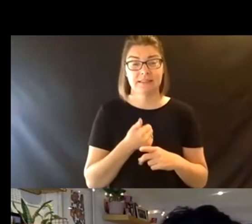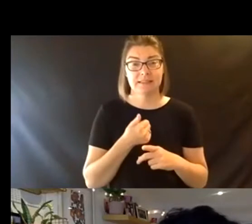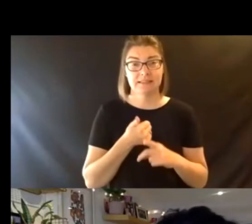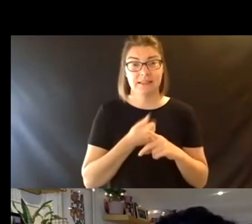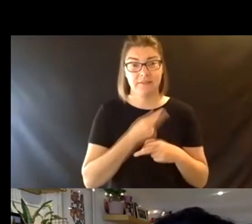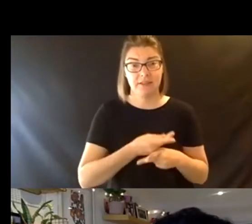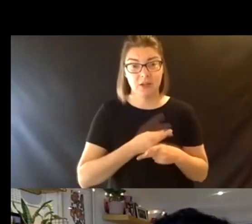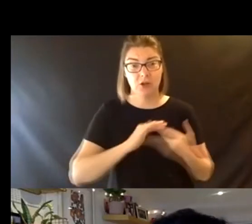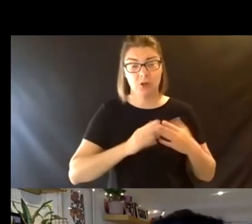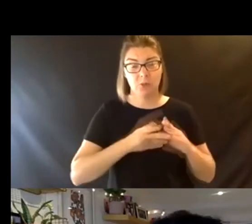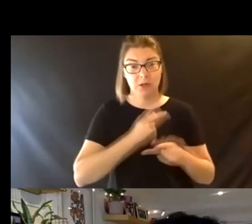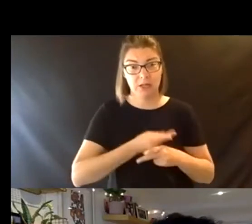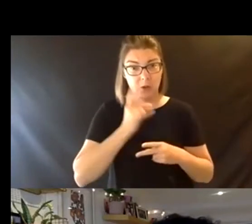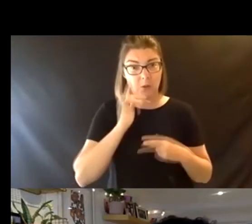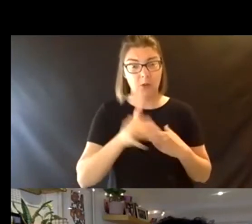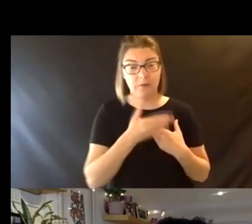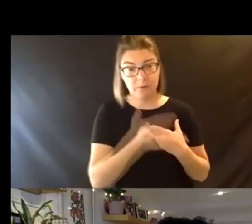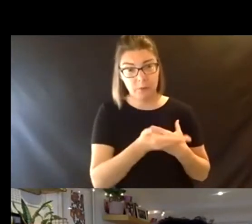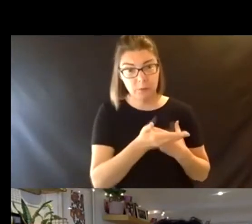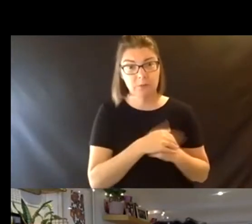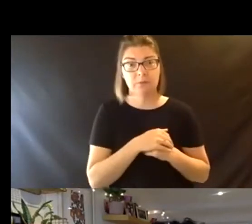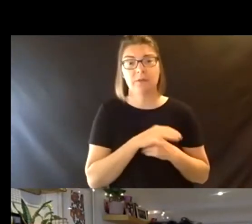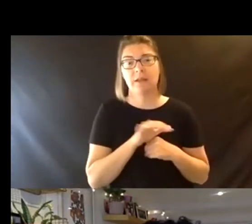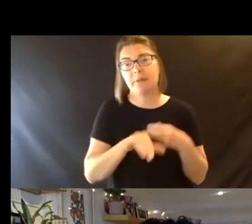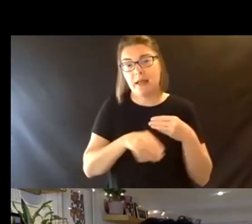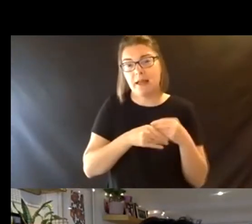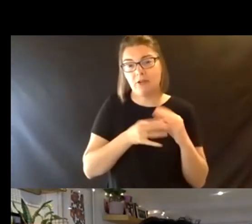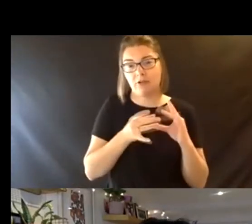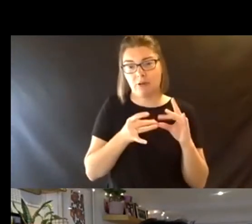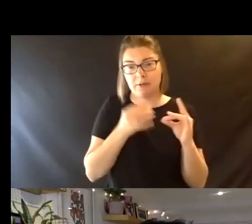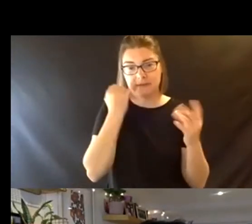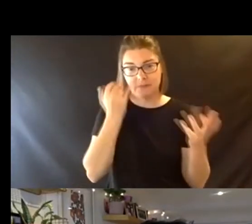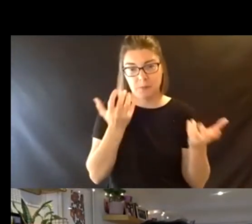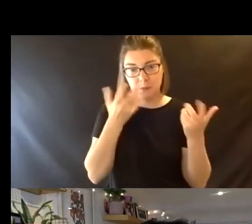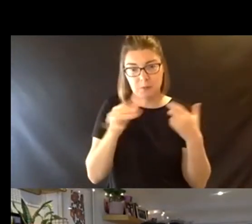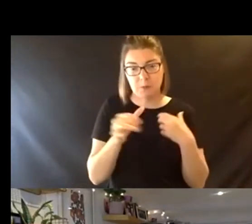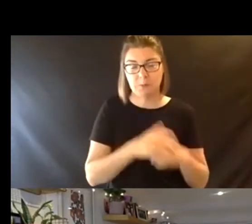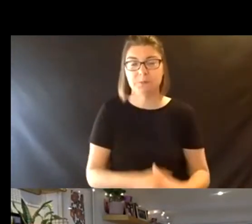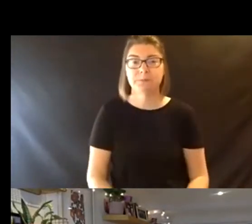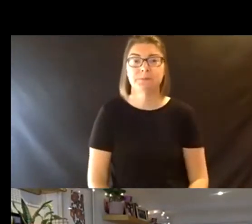care, what does that look like for you? And of course, anything else you'd like to share with our audience today?